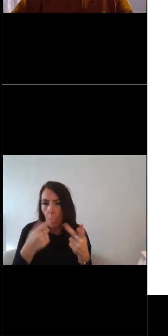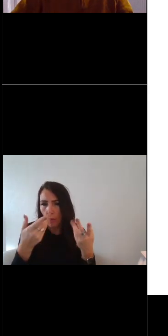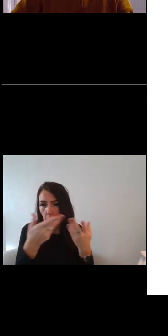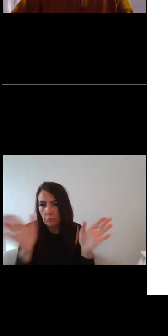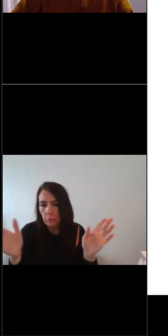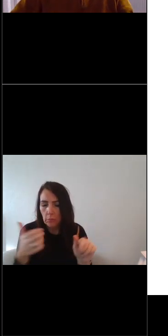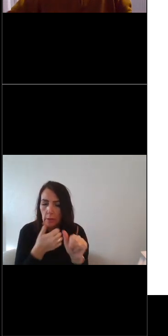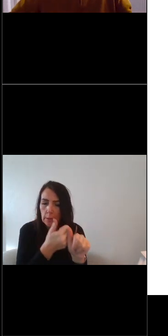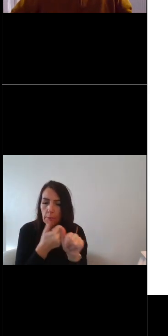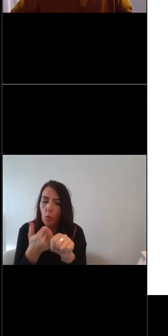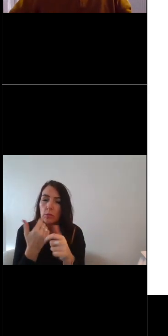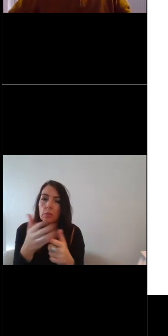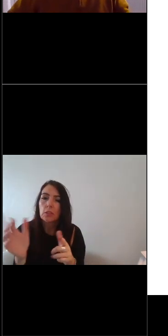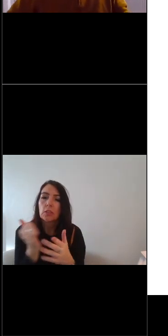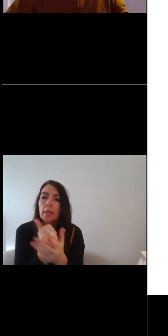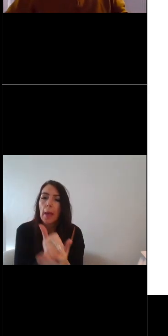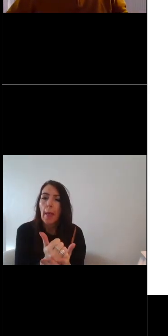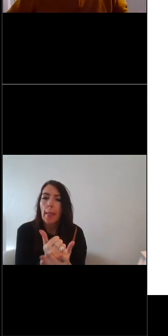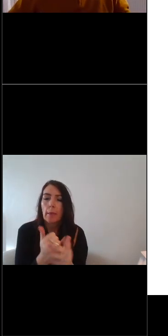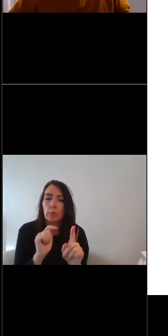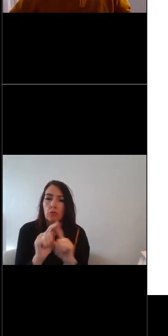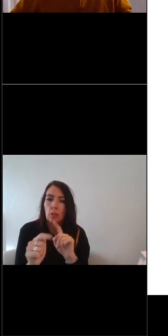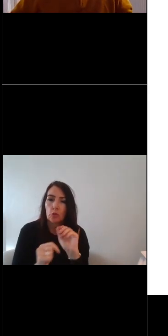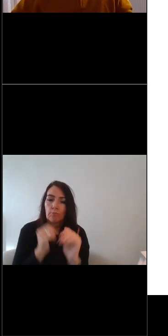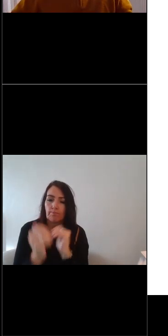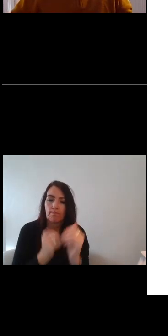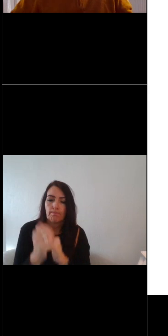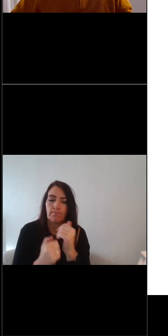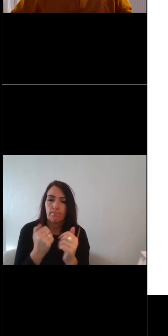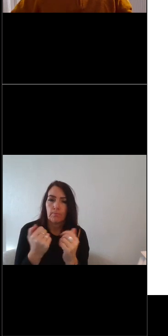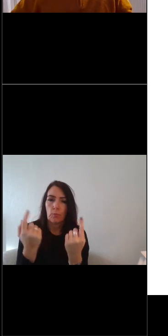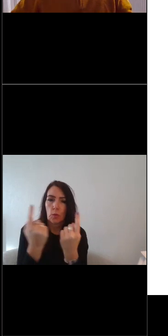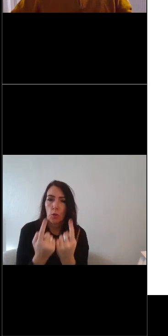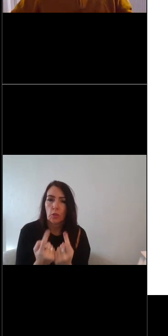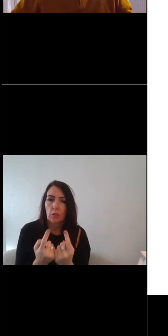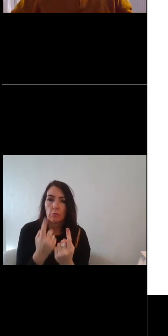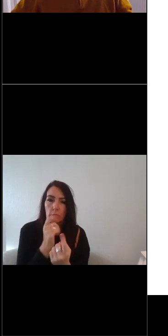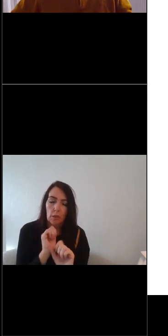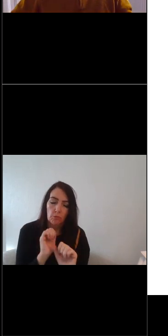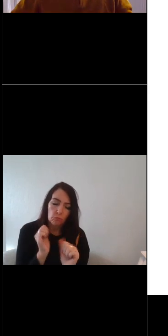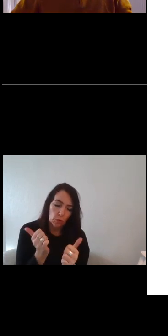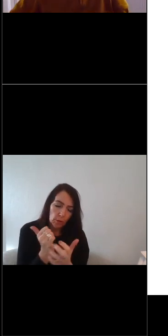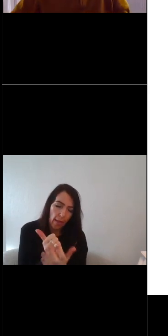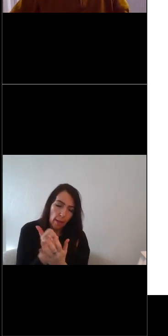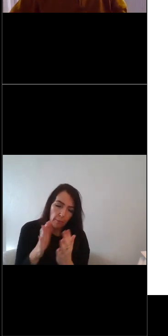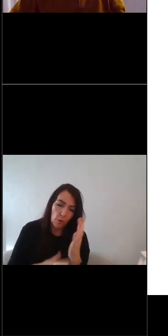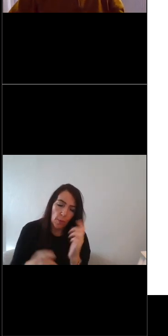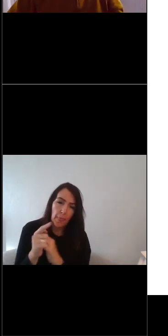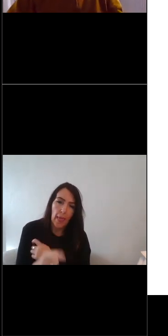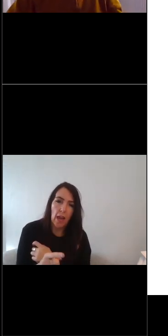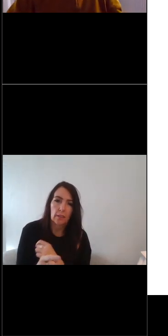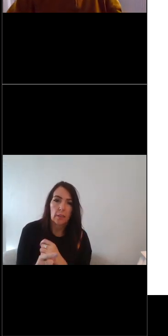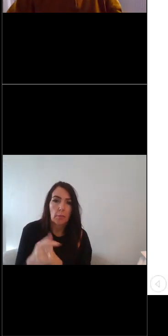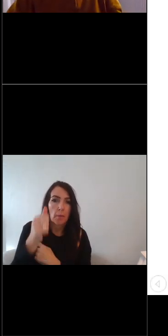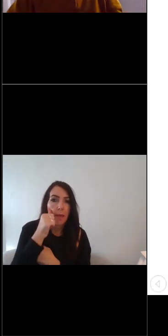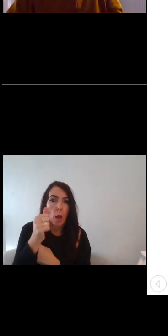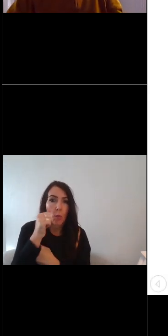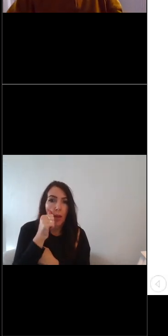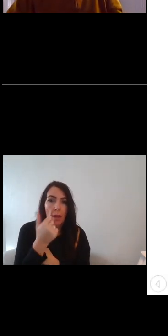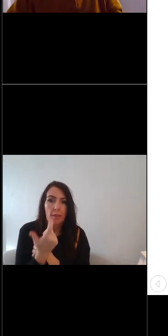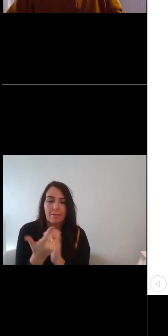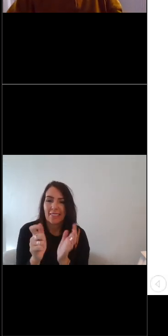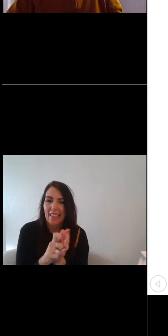help take up their products. You can get some really good help from those sources, but do be aware of sales bias